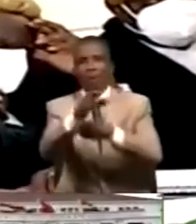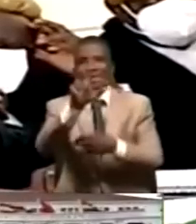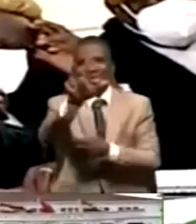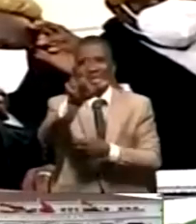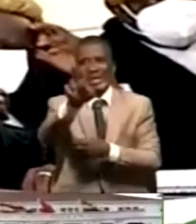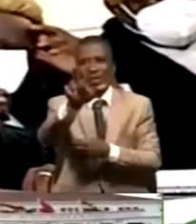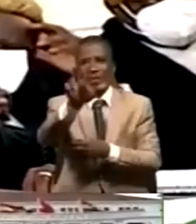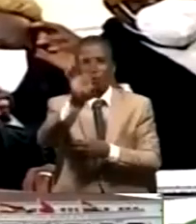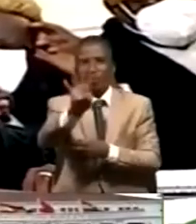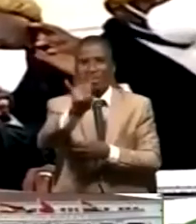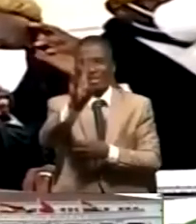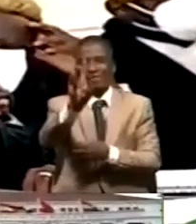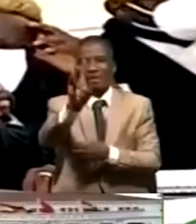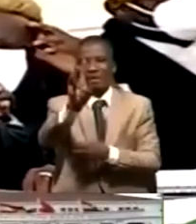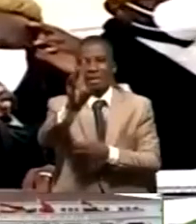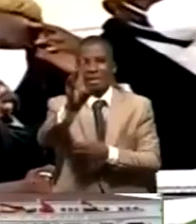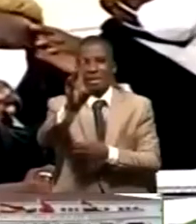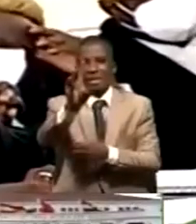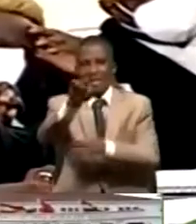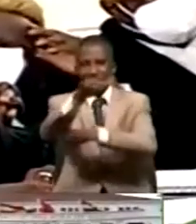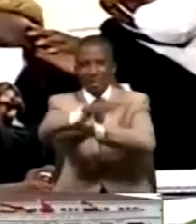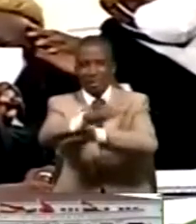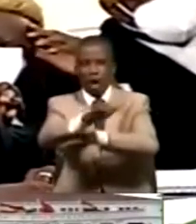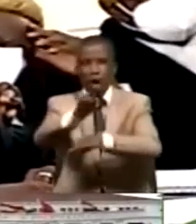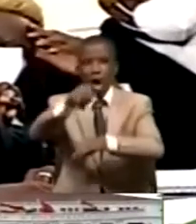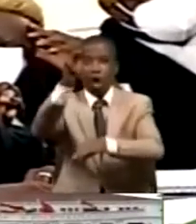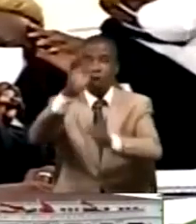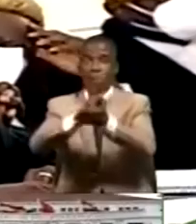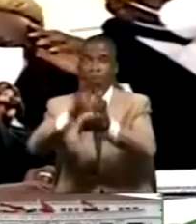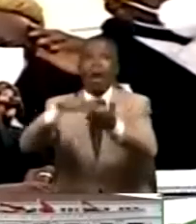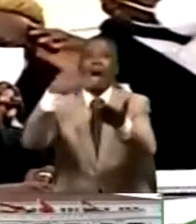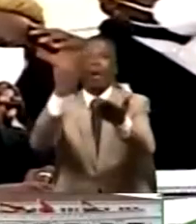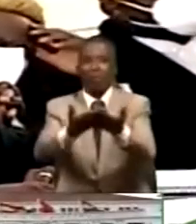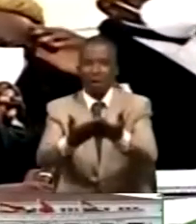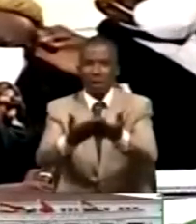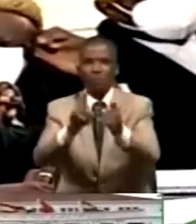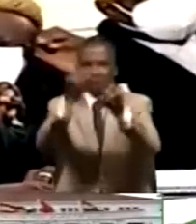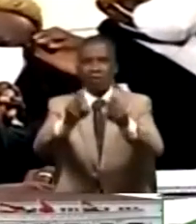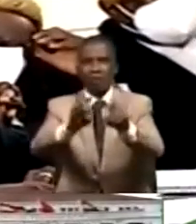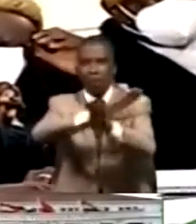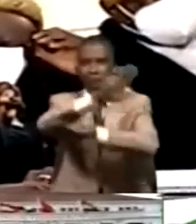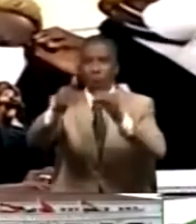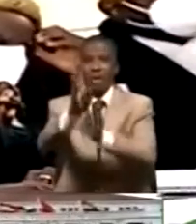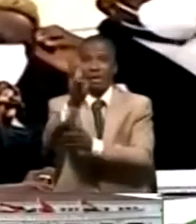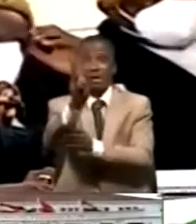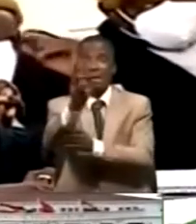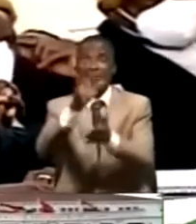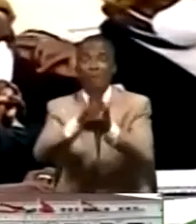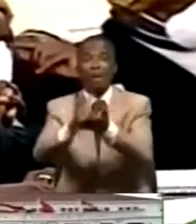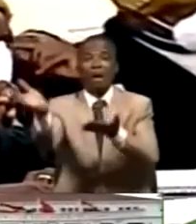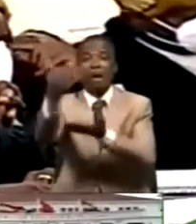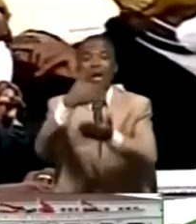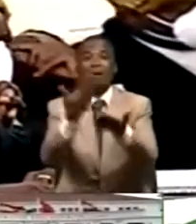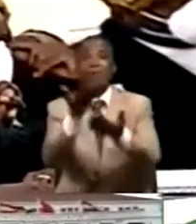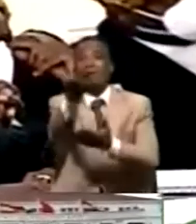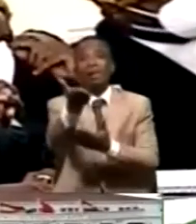p.m. when the northern sheet had come, all the 16 regional summary sheets had come, and